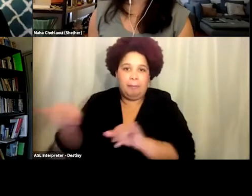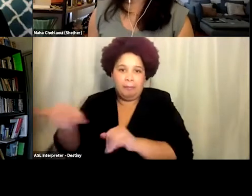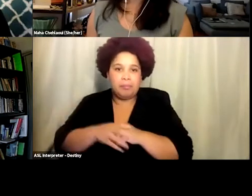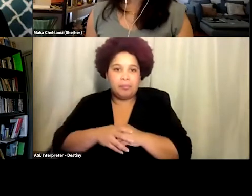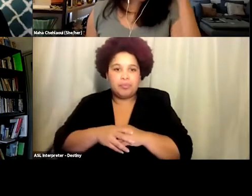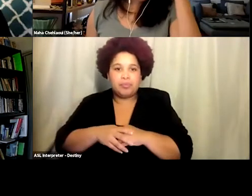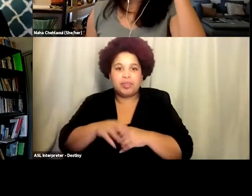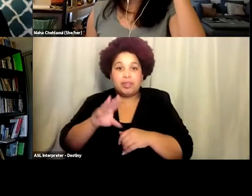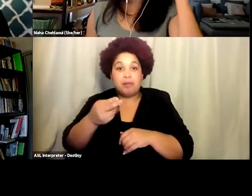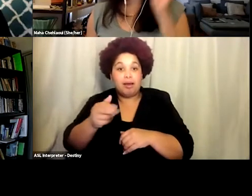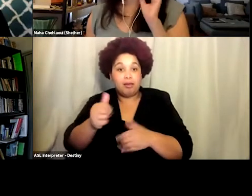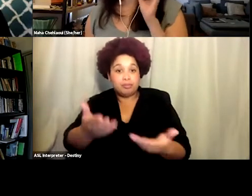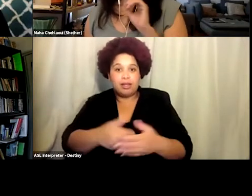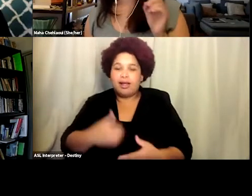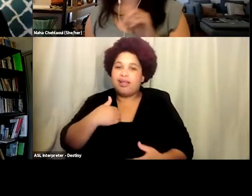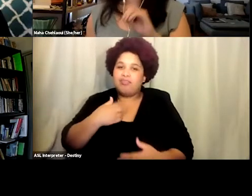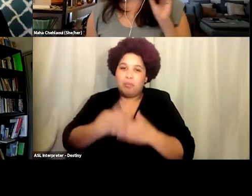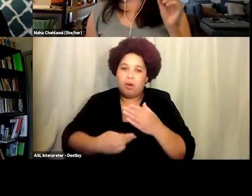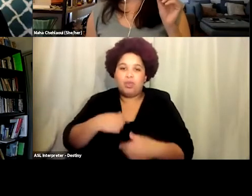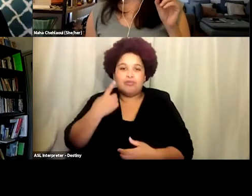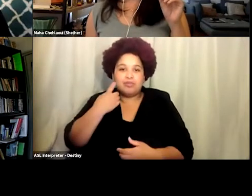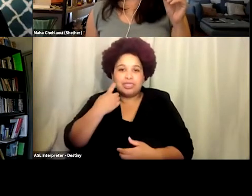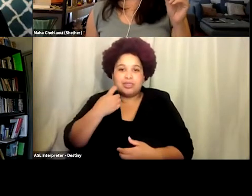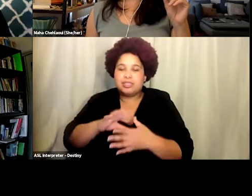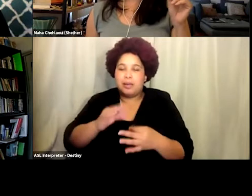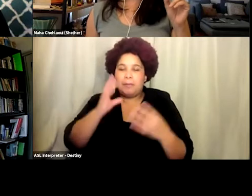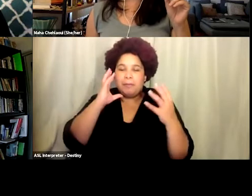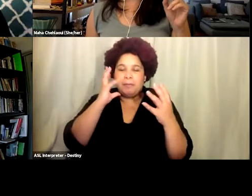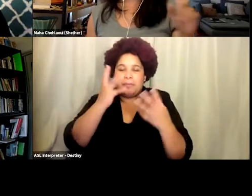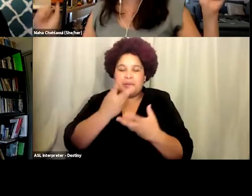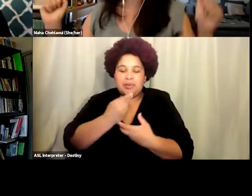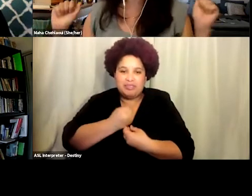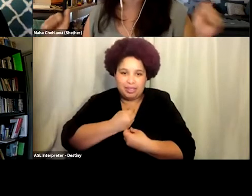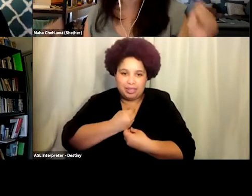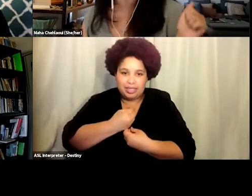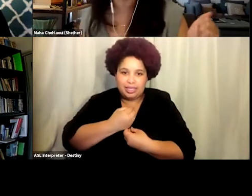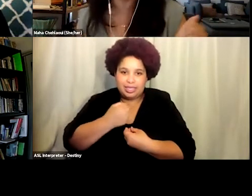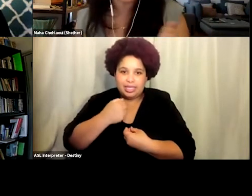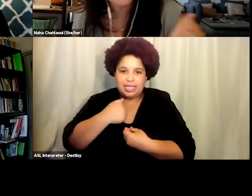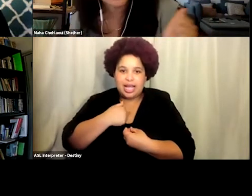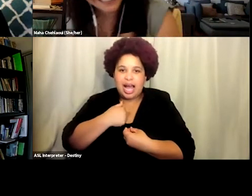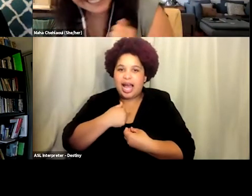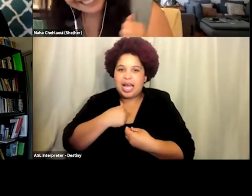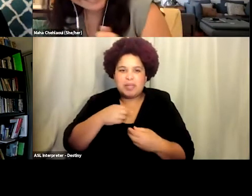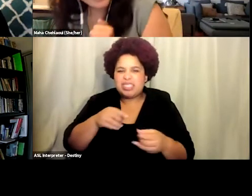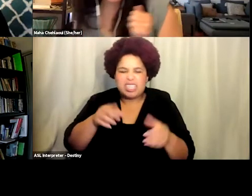both. I think what was just said was so beautiful. And because I'm like the boo on incremental